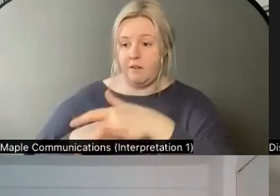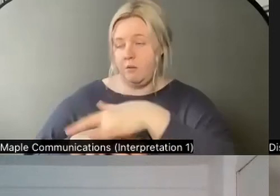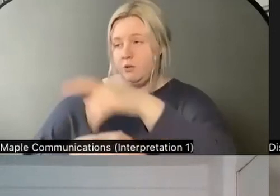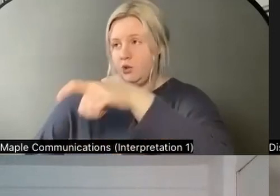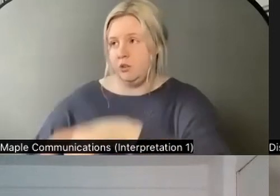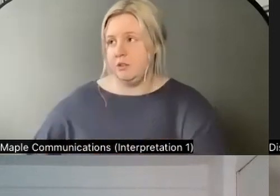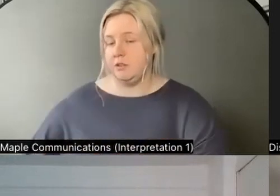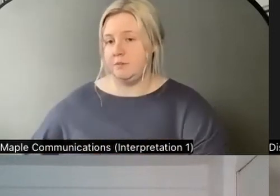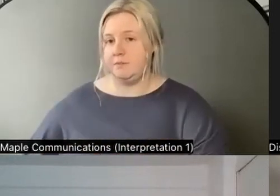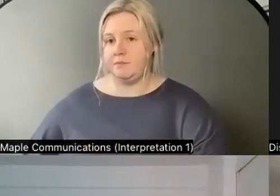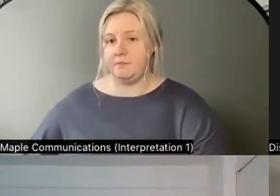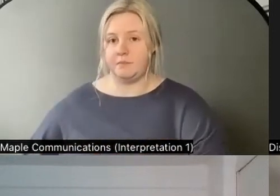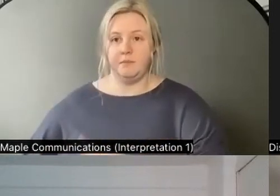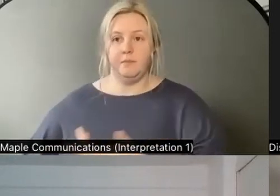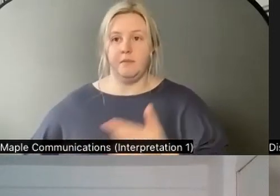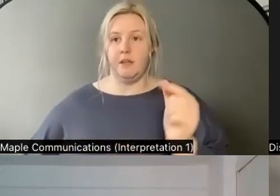Gabrielle